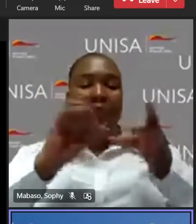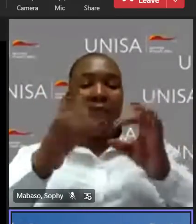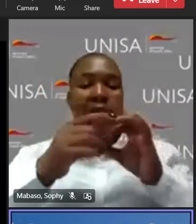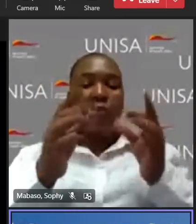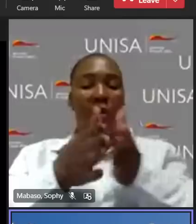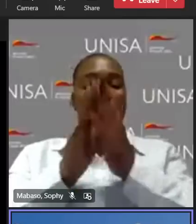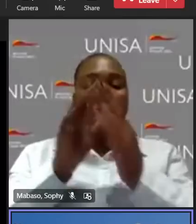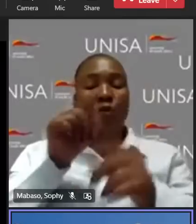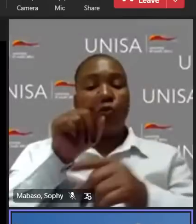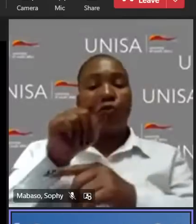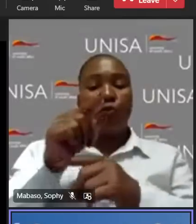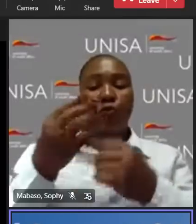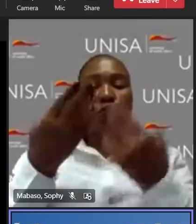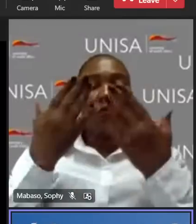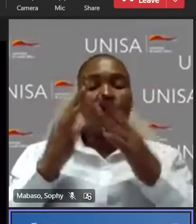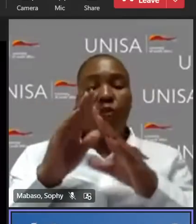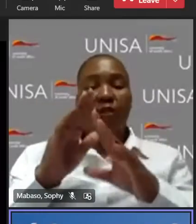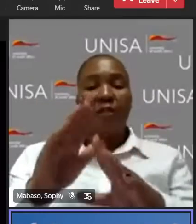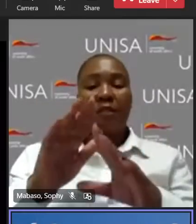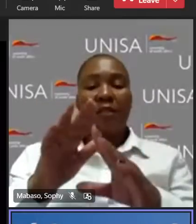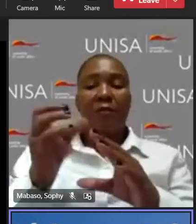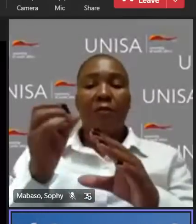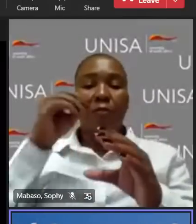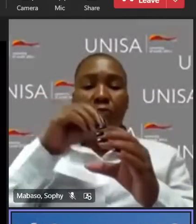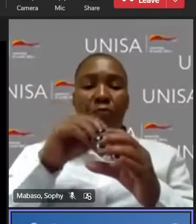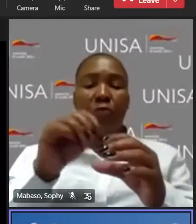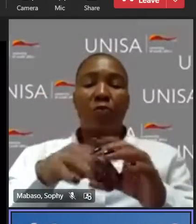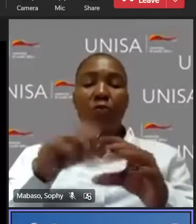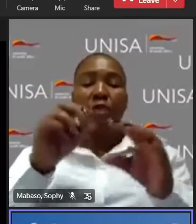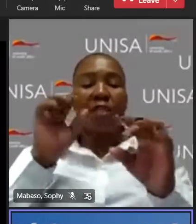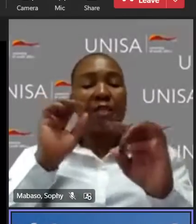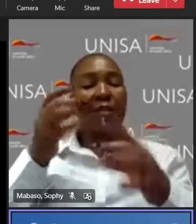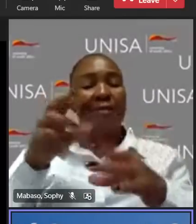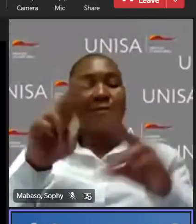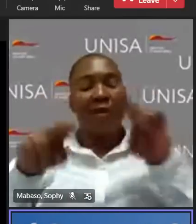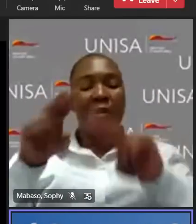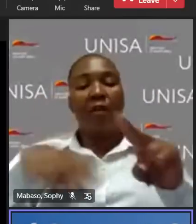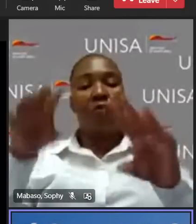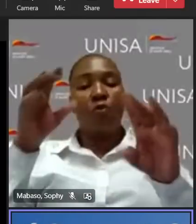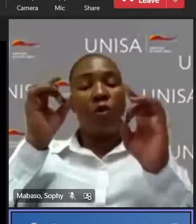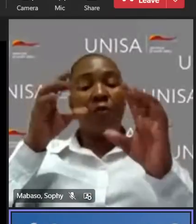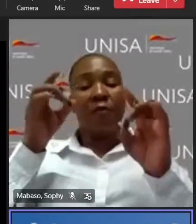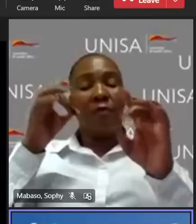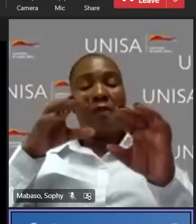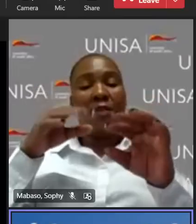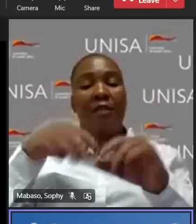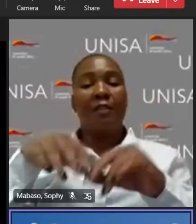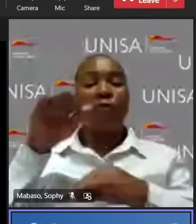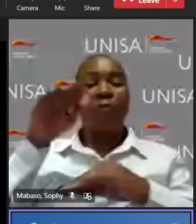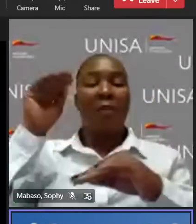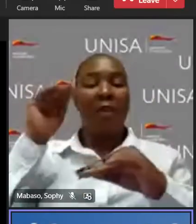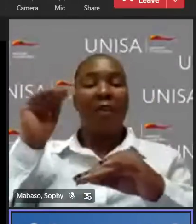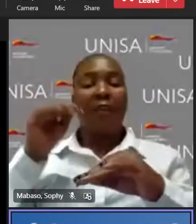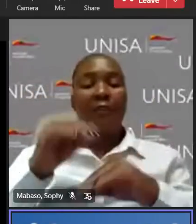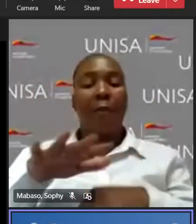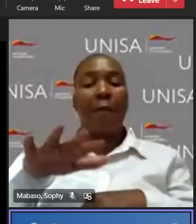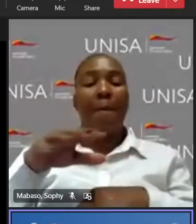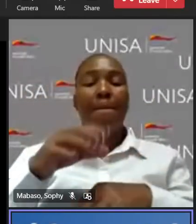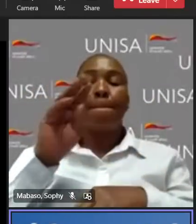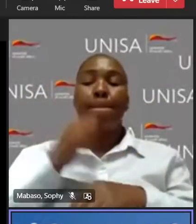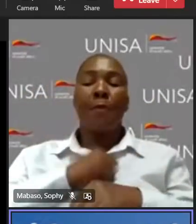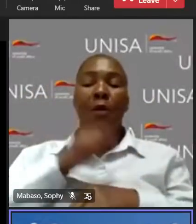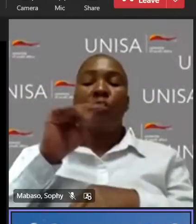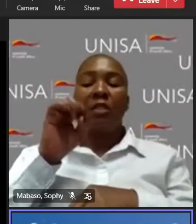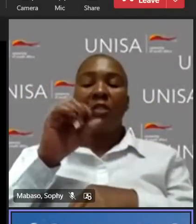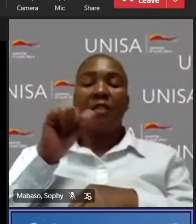students to update their banking details on the MyUnisa platform. So we advise